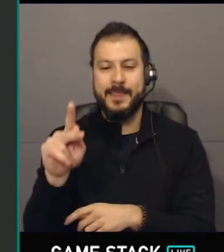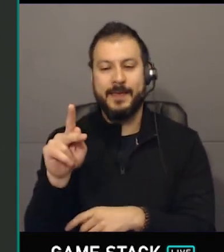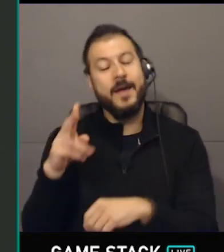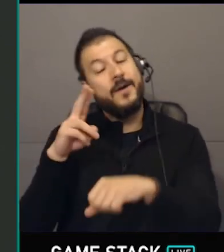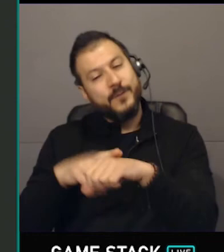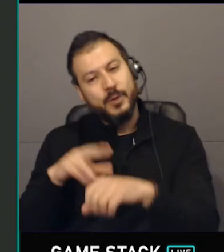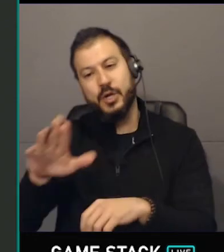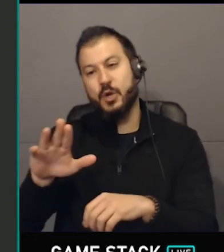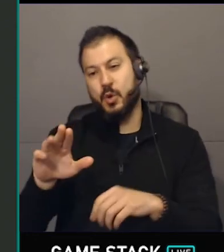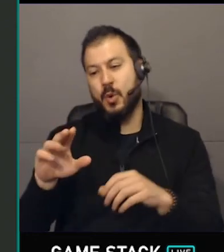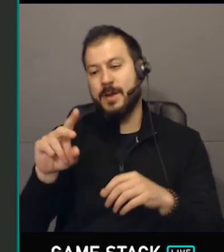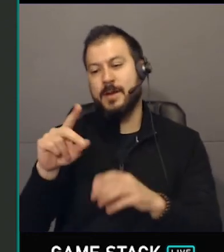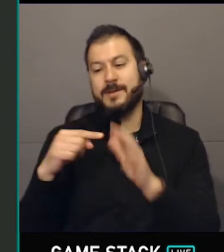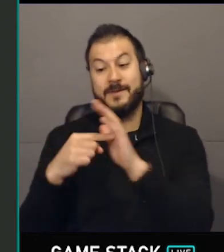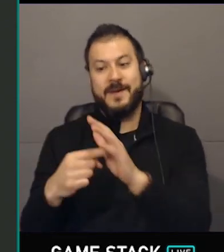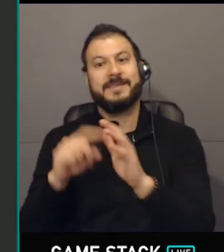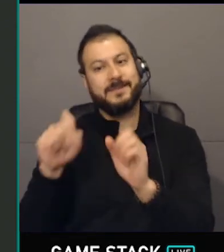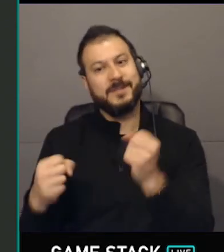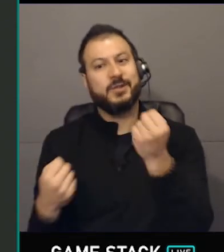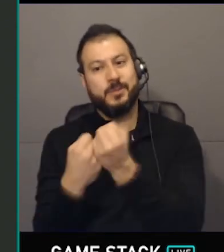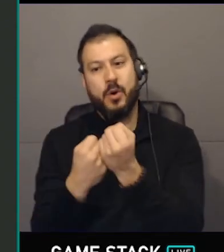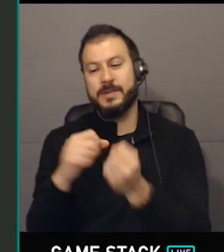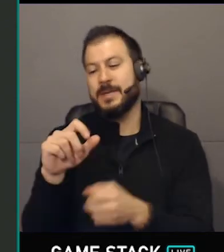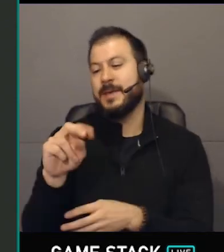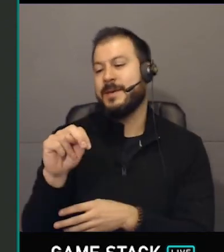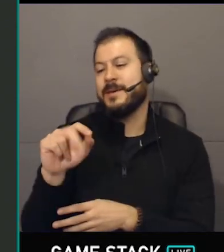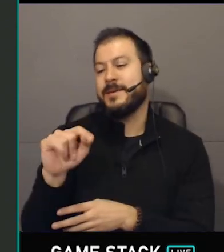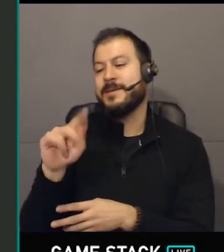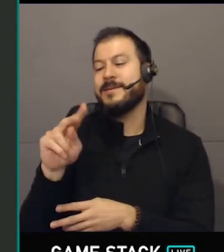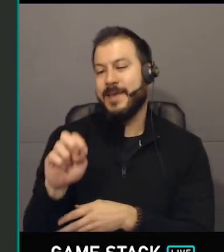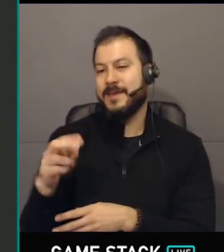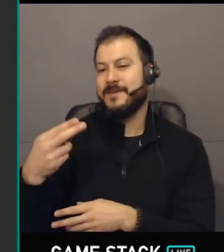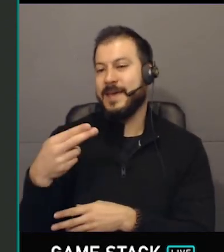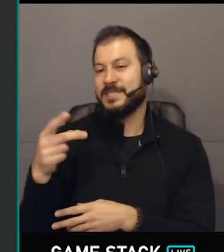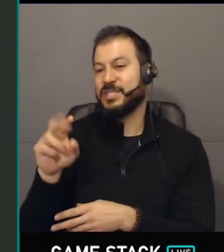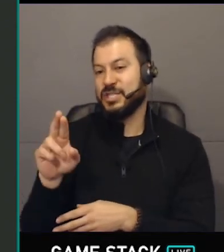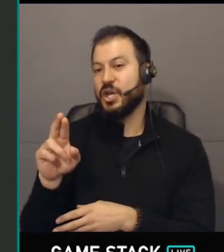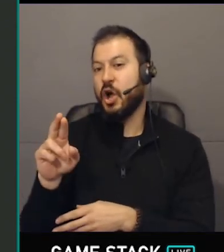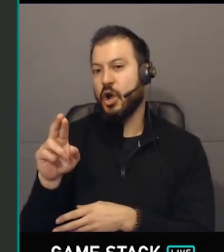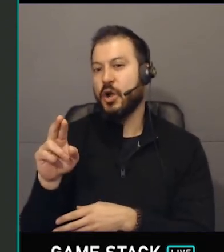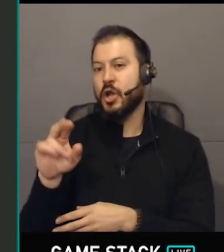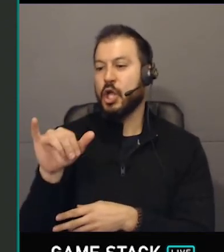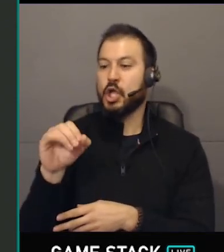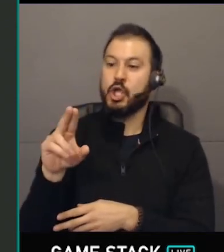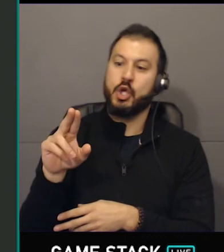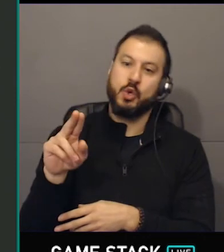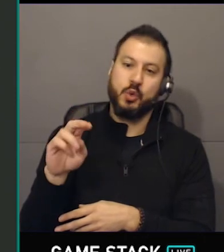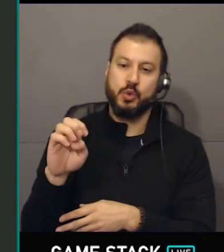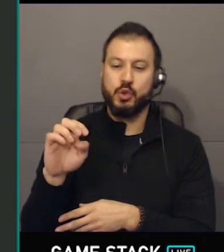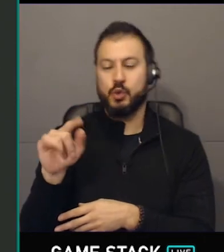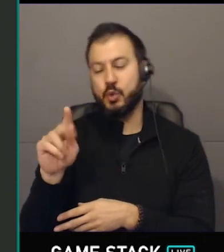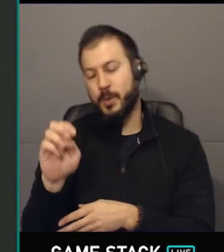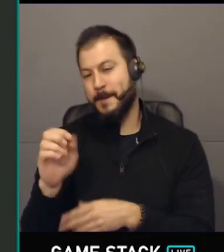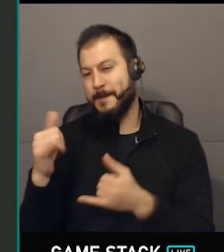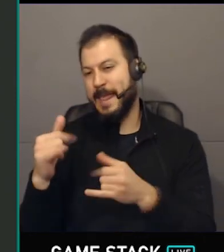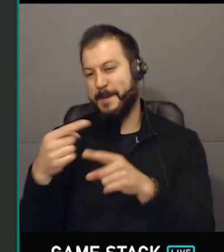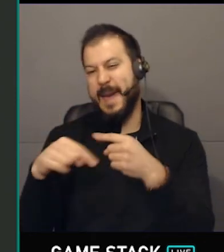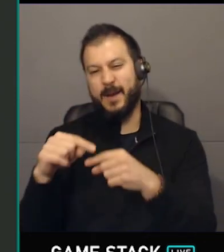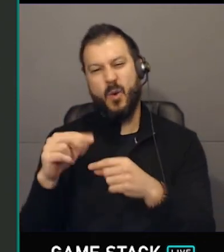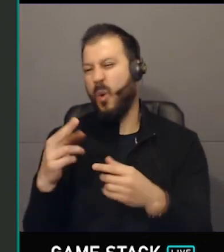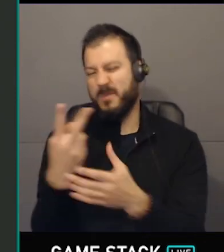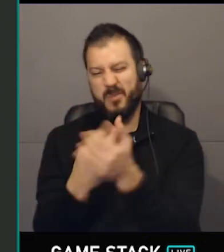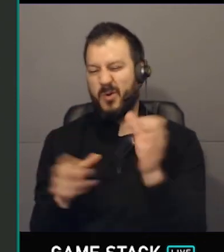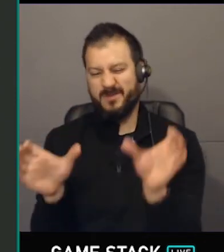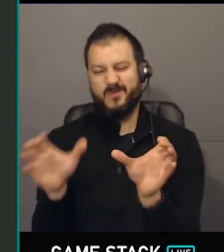must support native HDR YouTube video playback to see the proper effect. Otherwise, both sides are going to look very similar since YouTube will